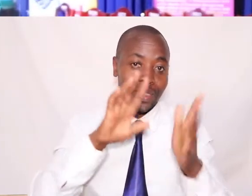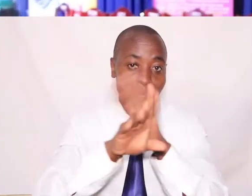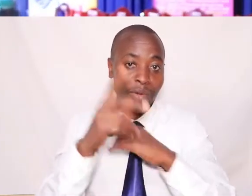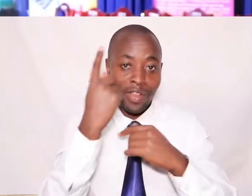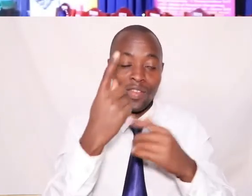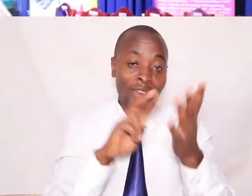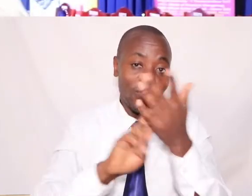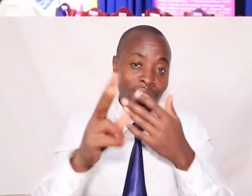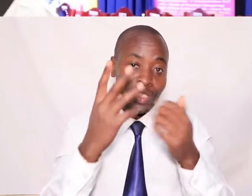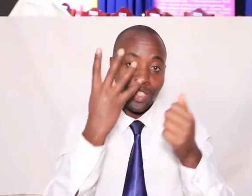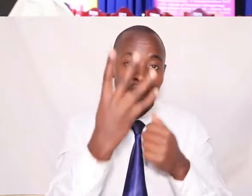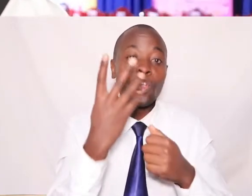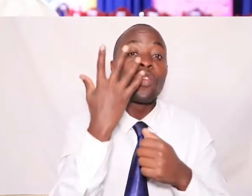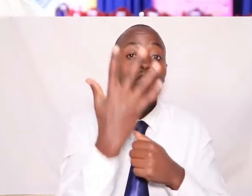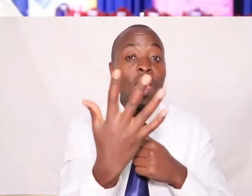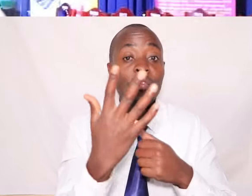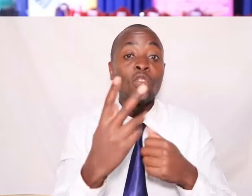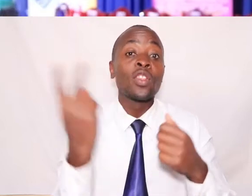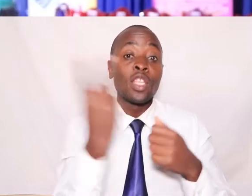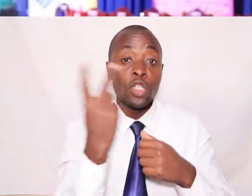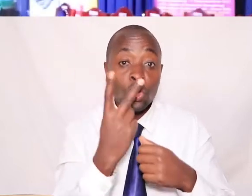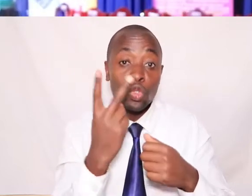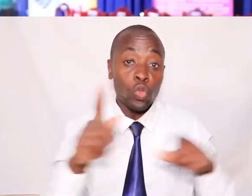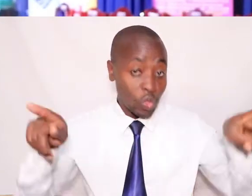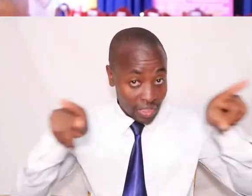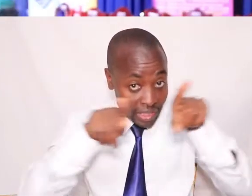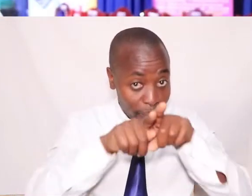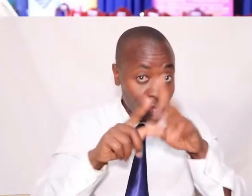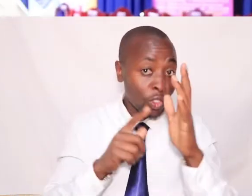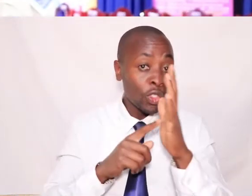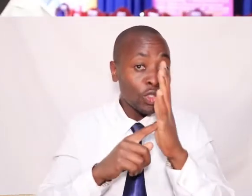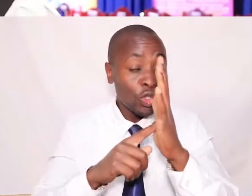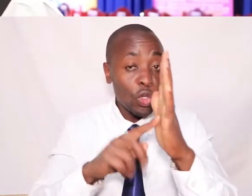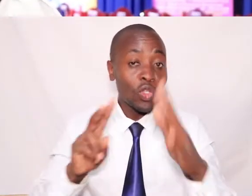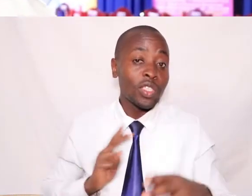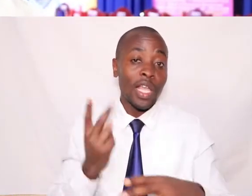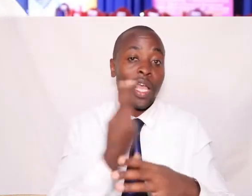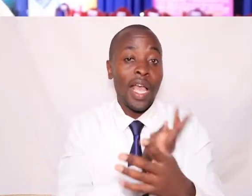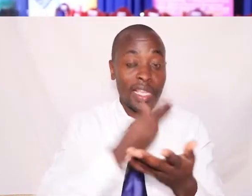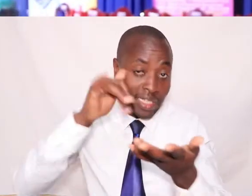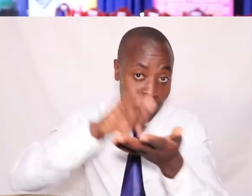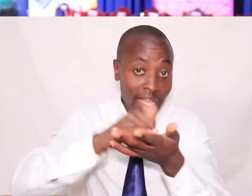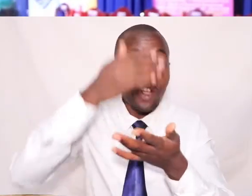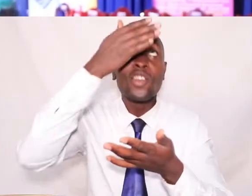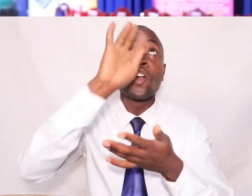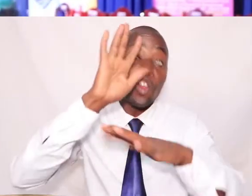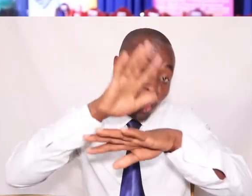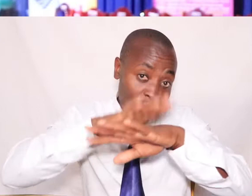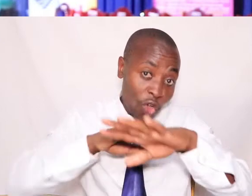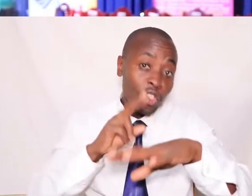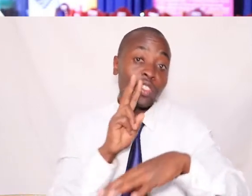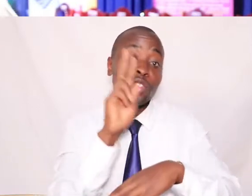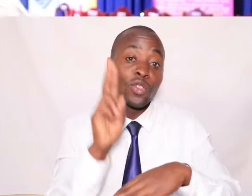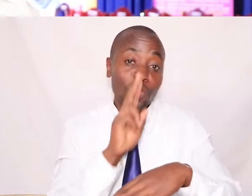45. These two differences and similarities shows us the extent at which God goes in